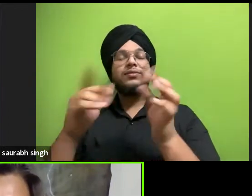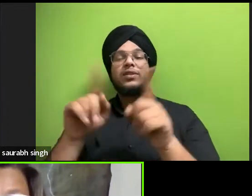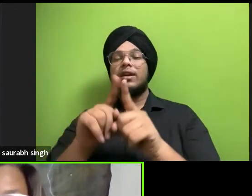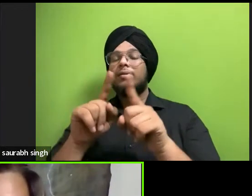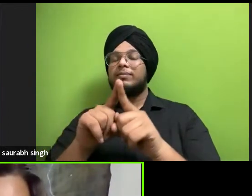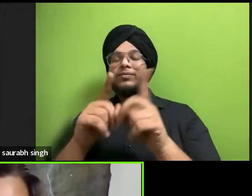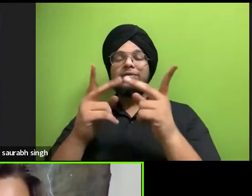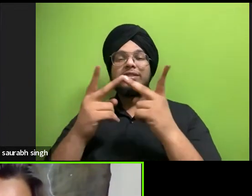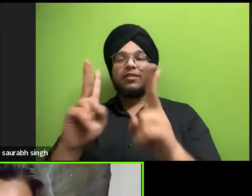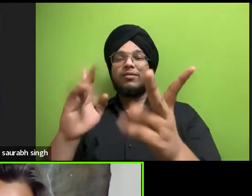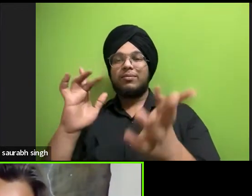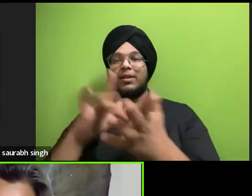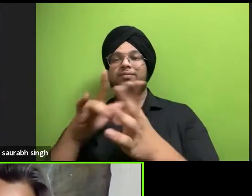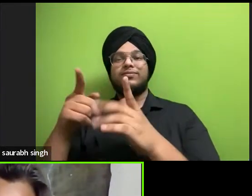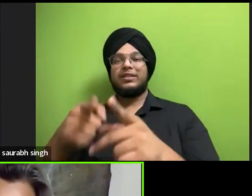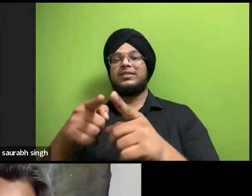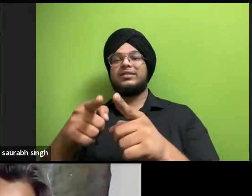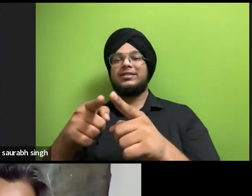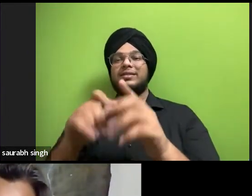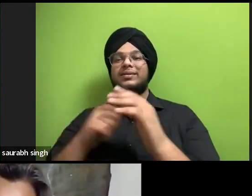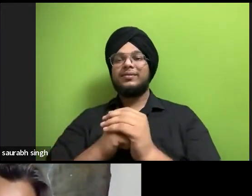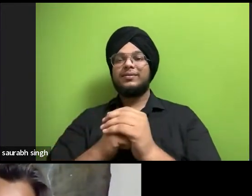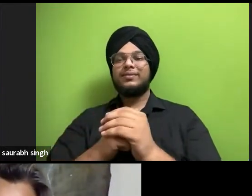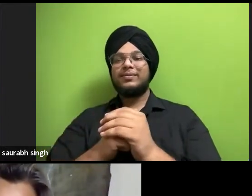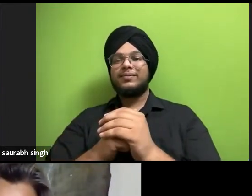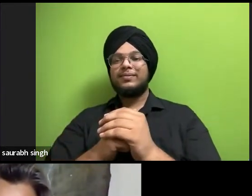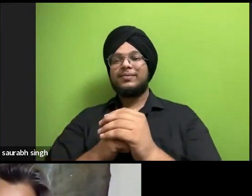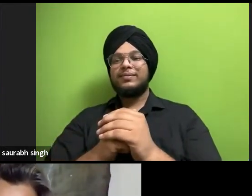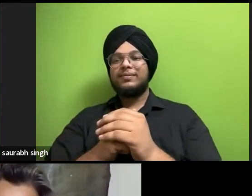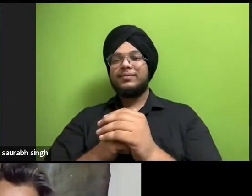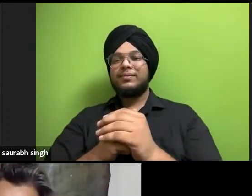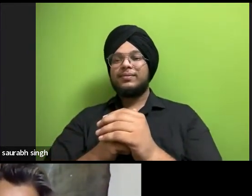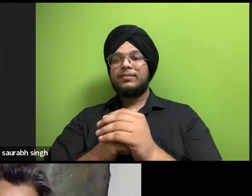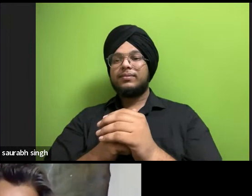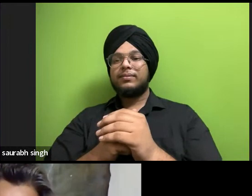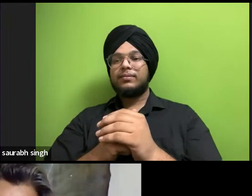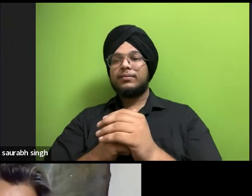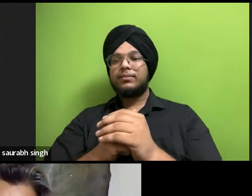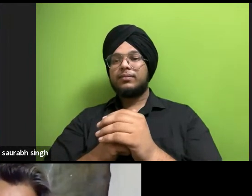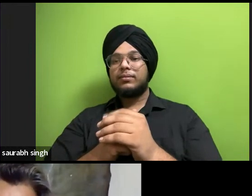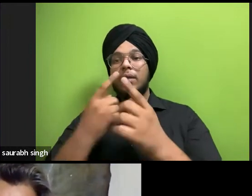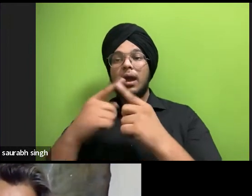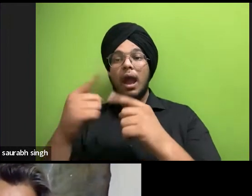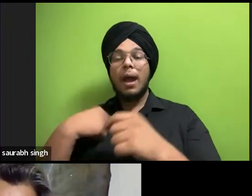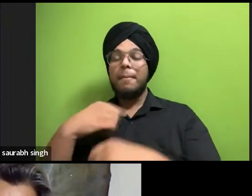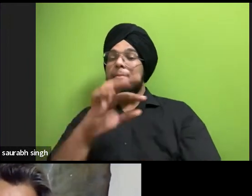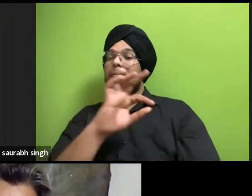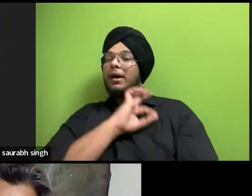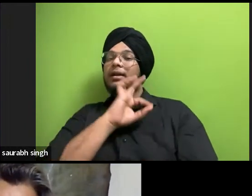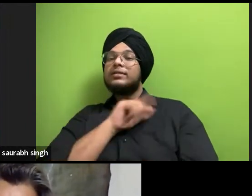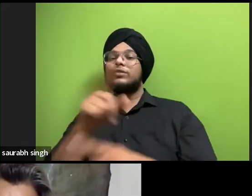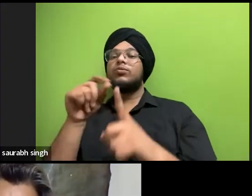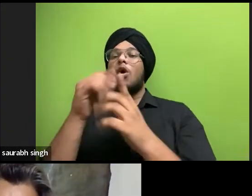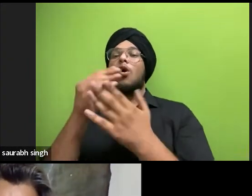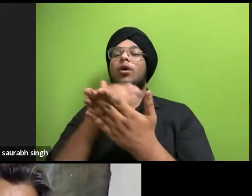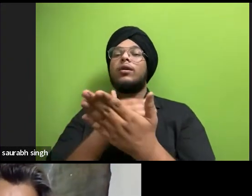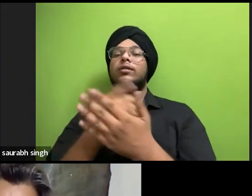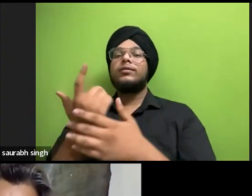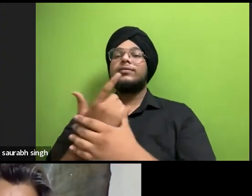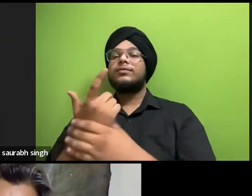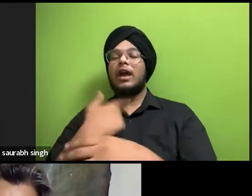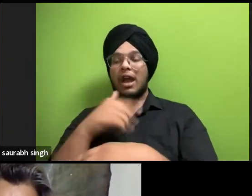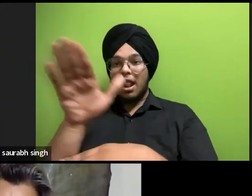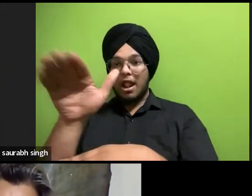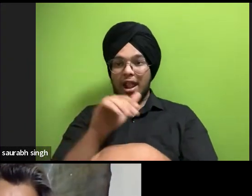that discussion. Yeah. Well, we've come to my favorite part of this program, which is to invite